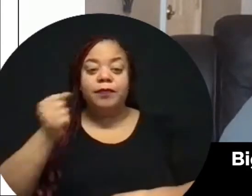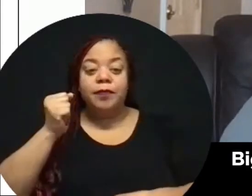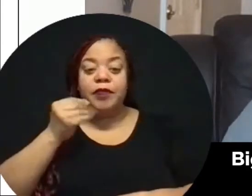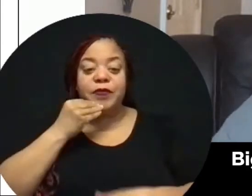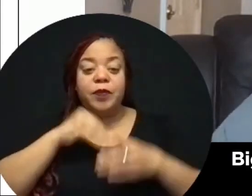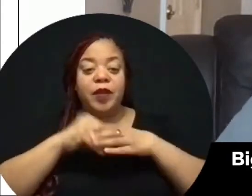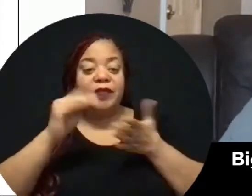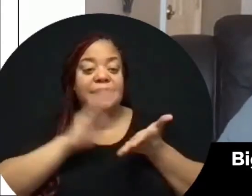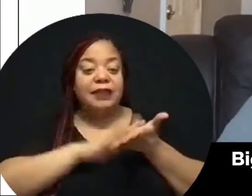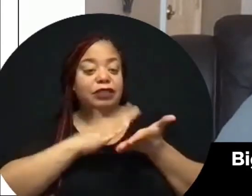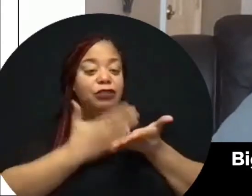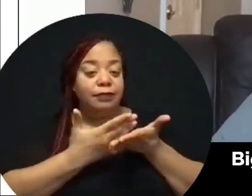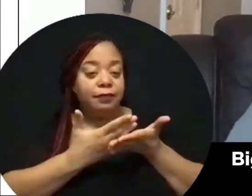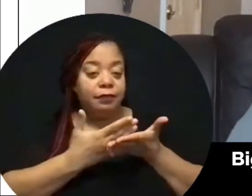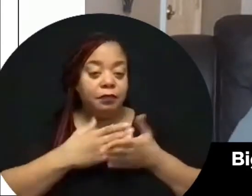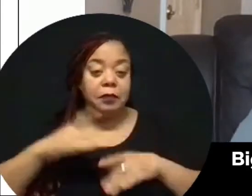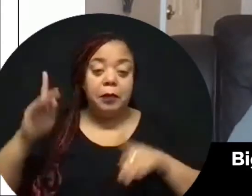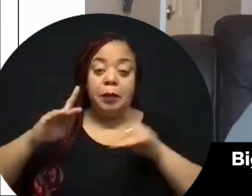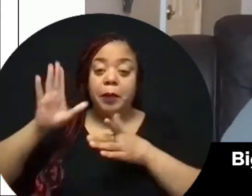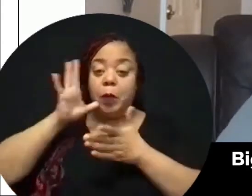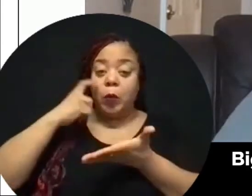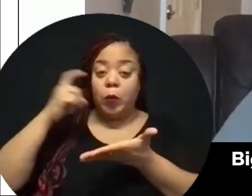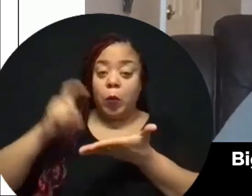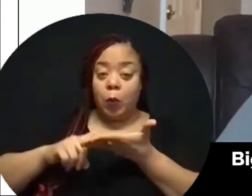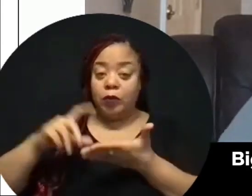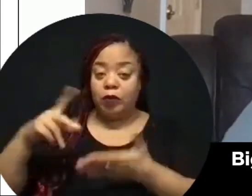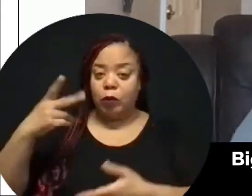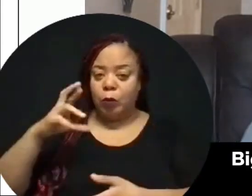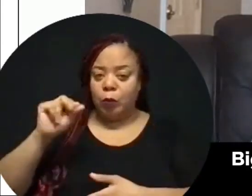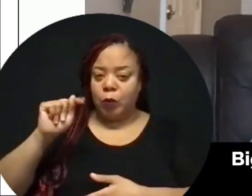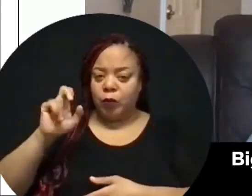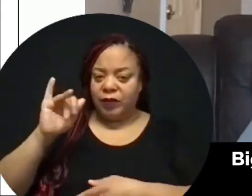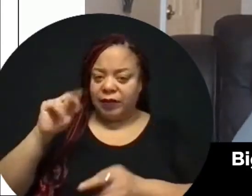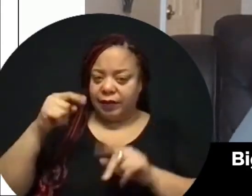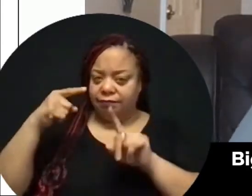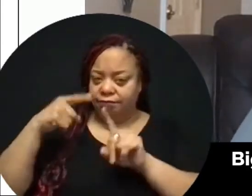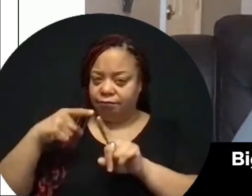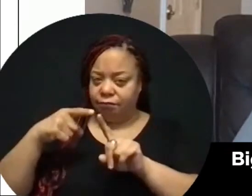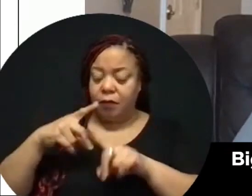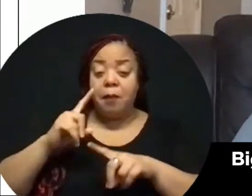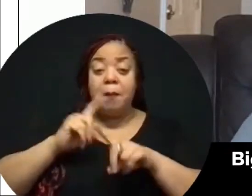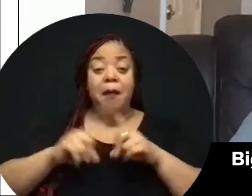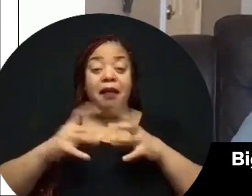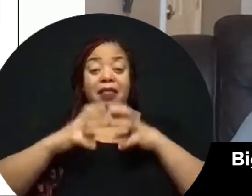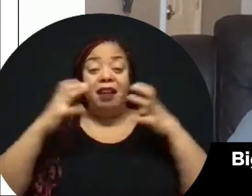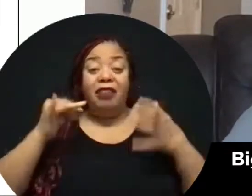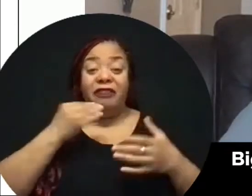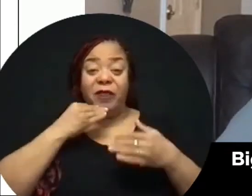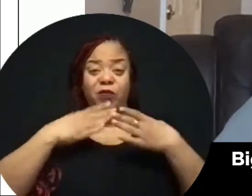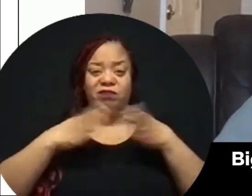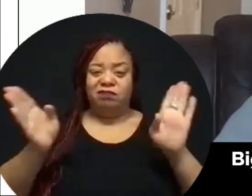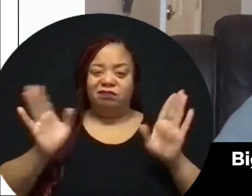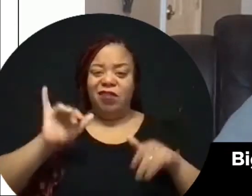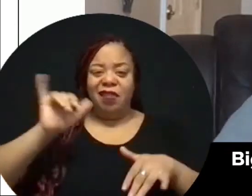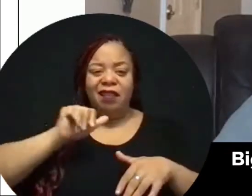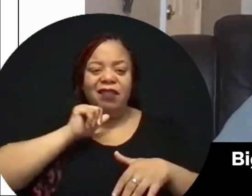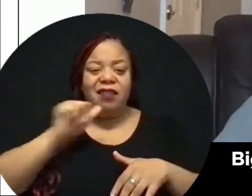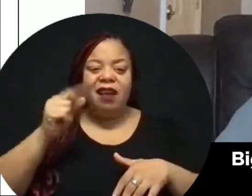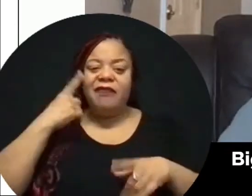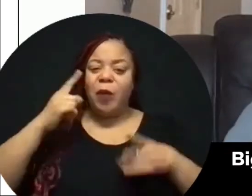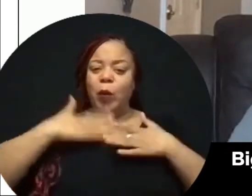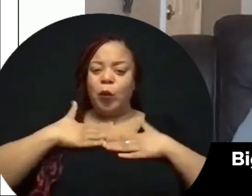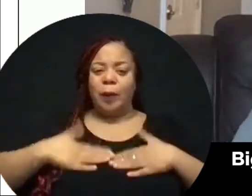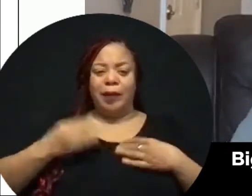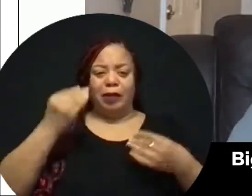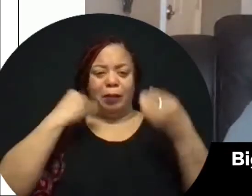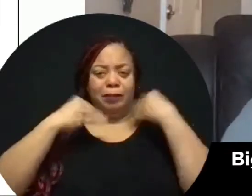human consumption right there on the labels of the containers. And so, like, it goes back to like they're saying,